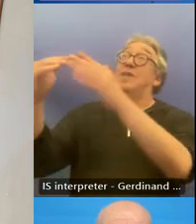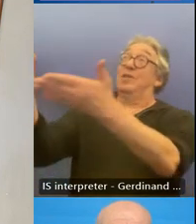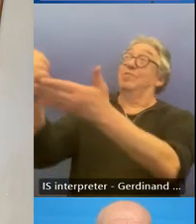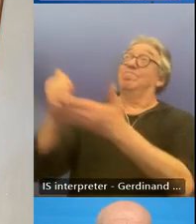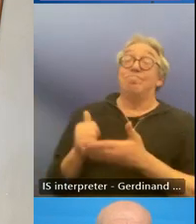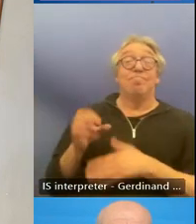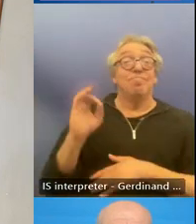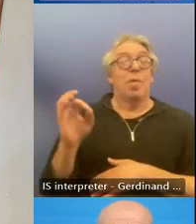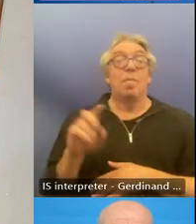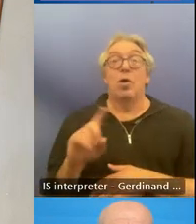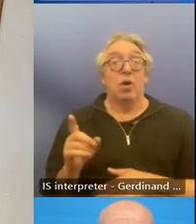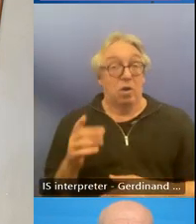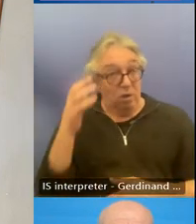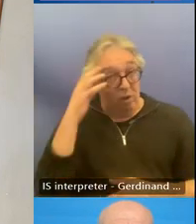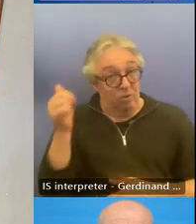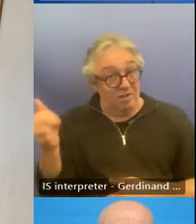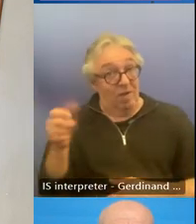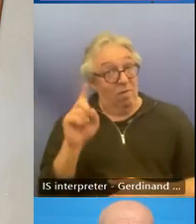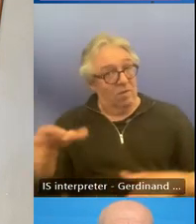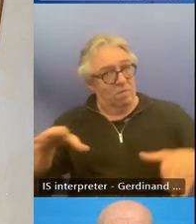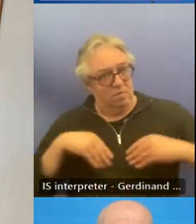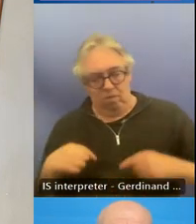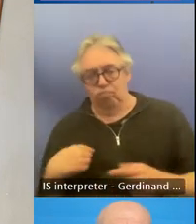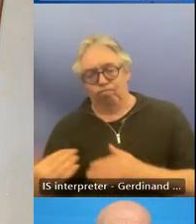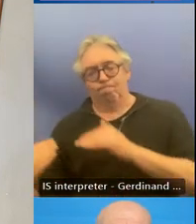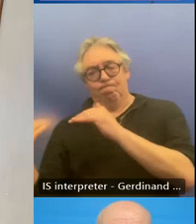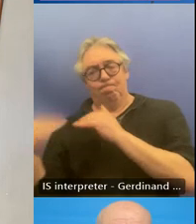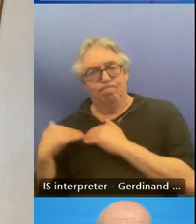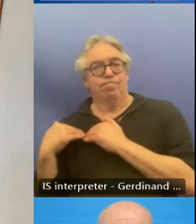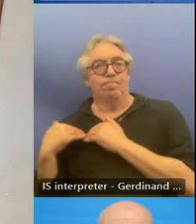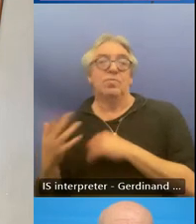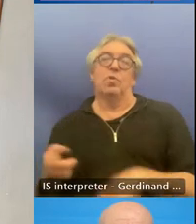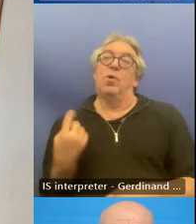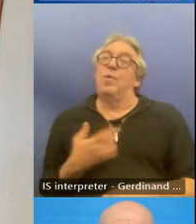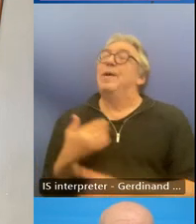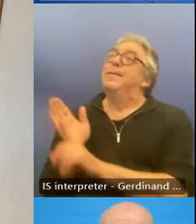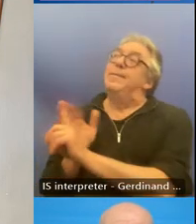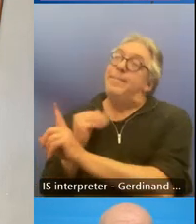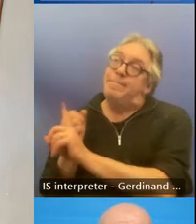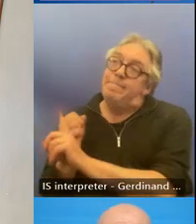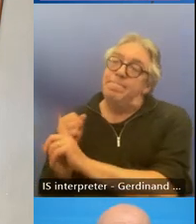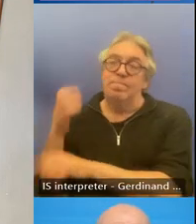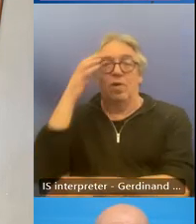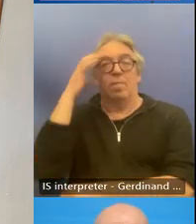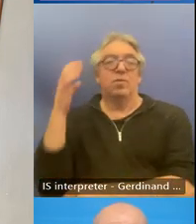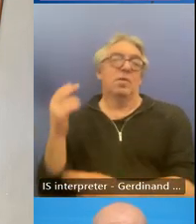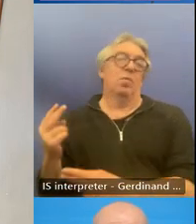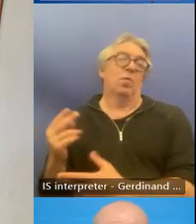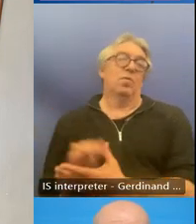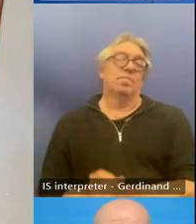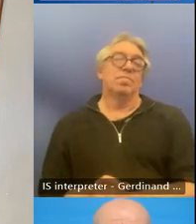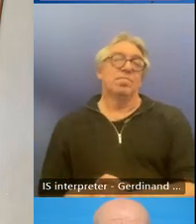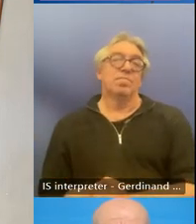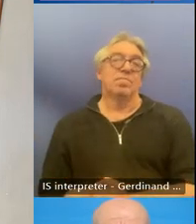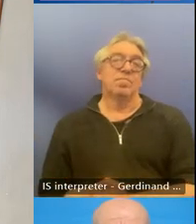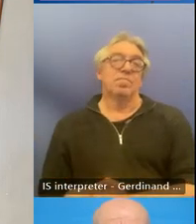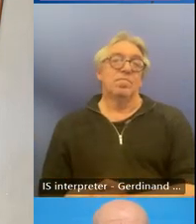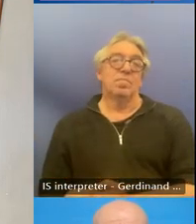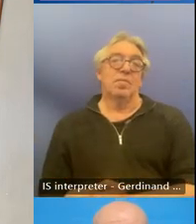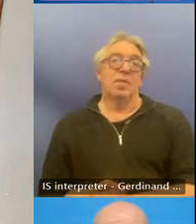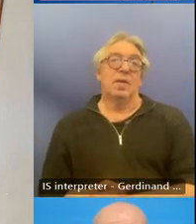the government's ownership. For this purpose, advocacy is very important. And in the country, already universal